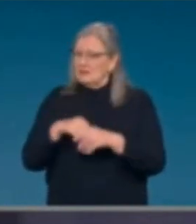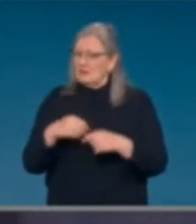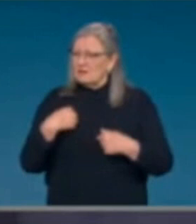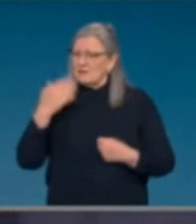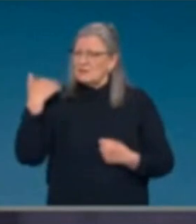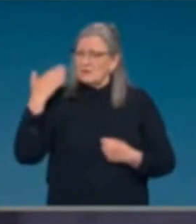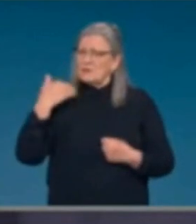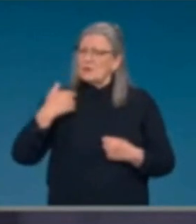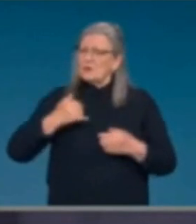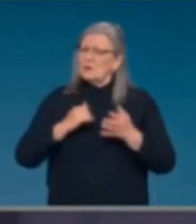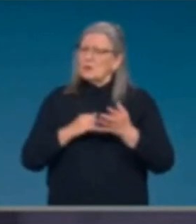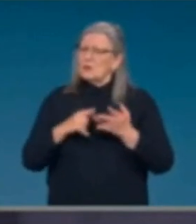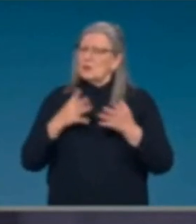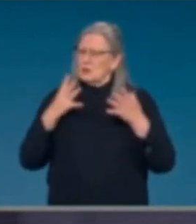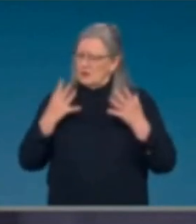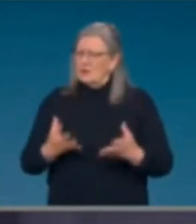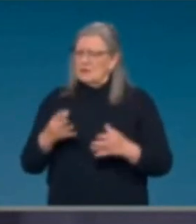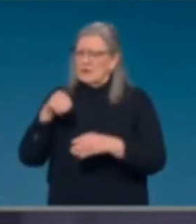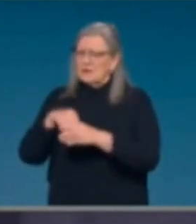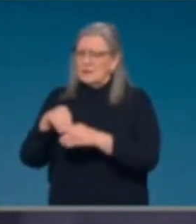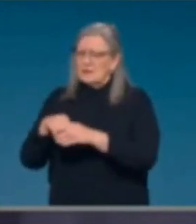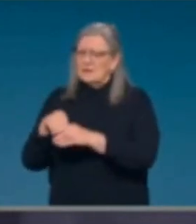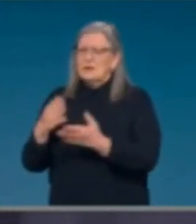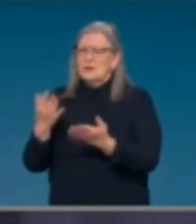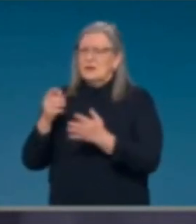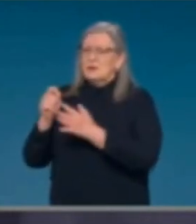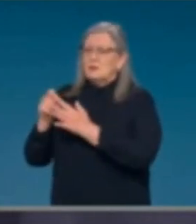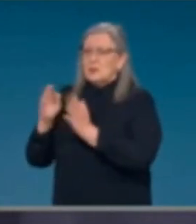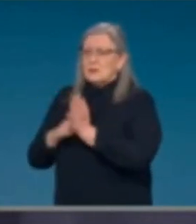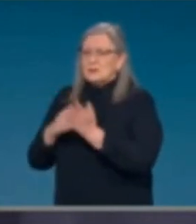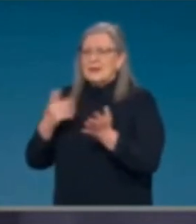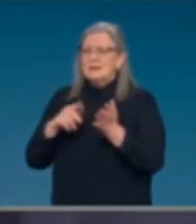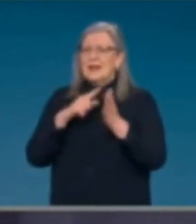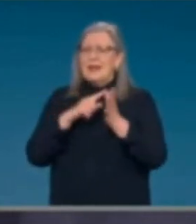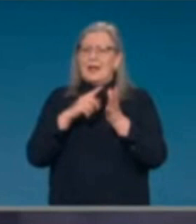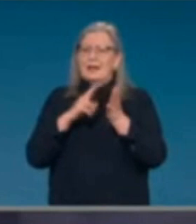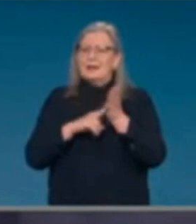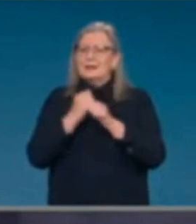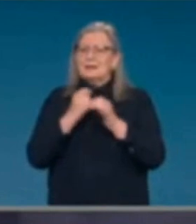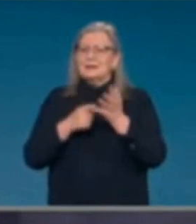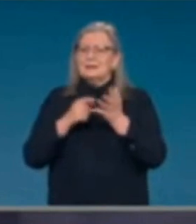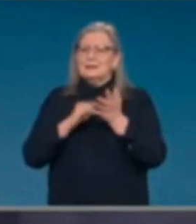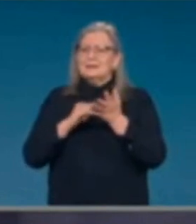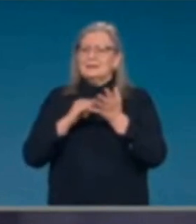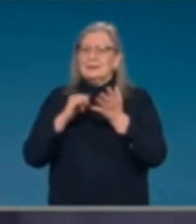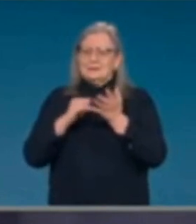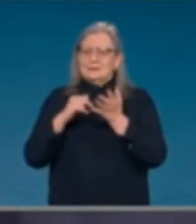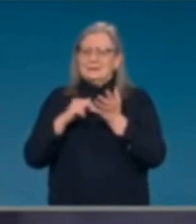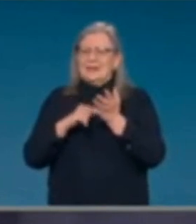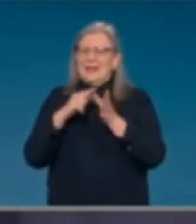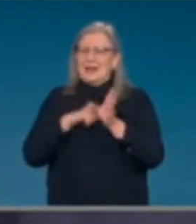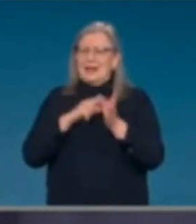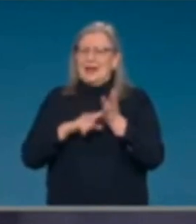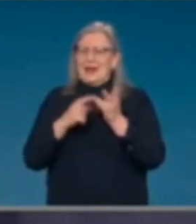the Prime Minister and to Angus Taylor, the Minister for Emissions Reduction and Energy, for that, as well as